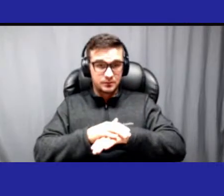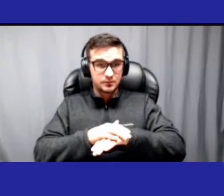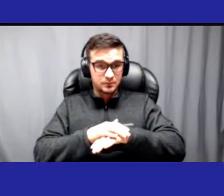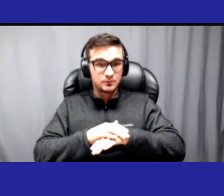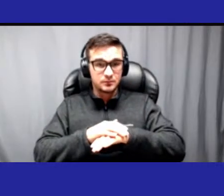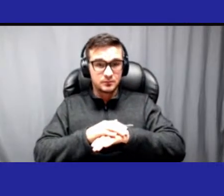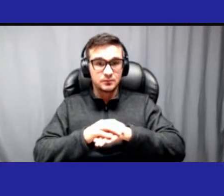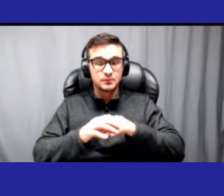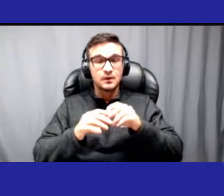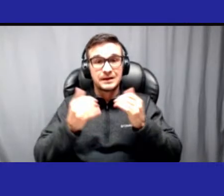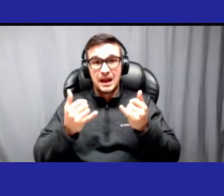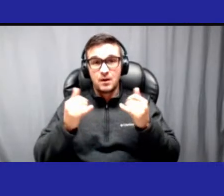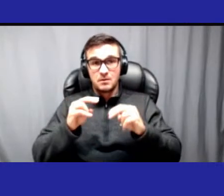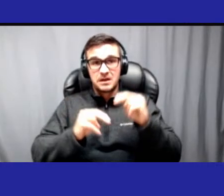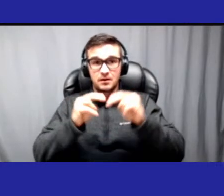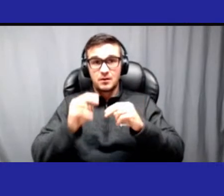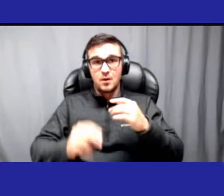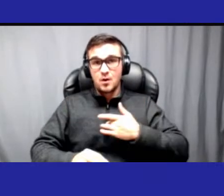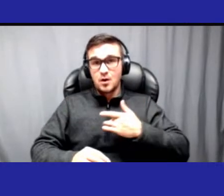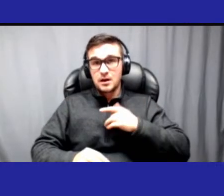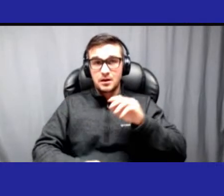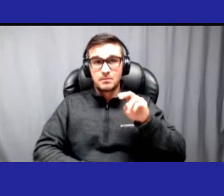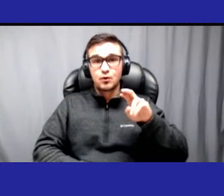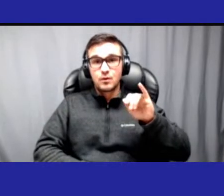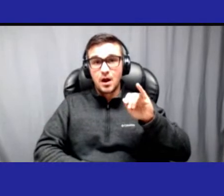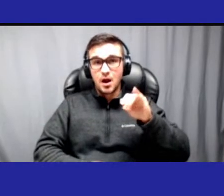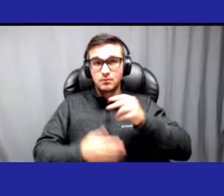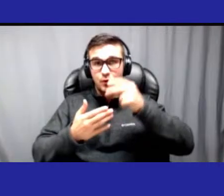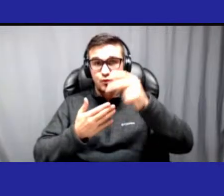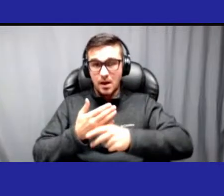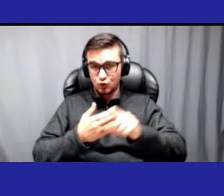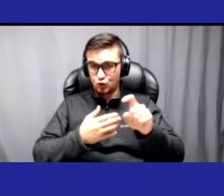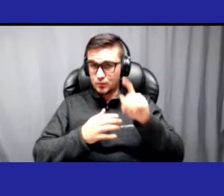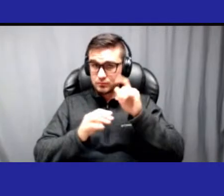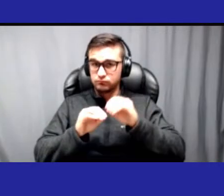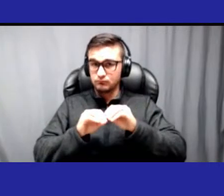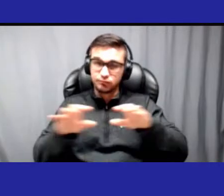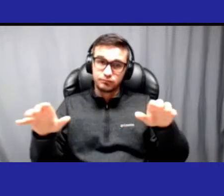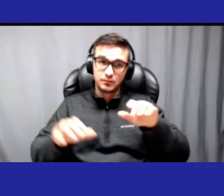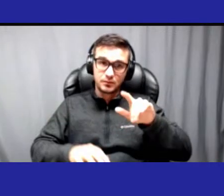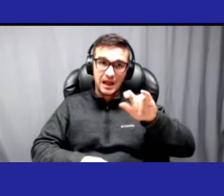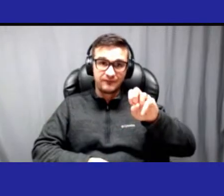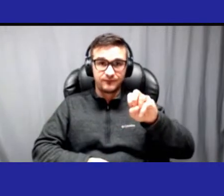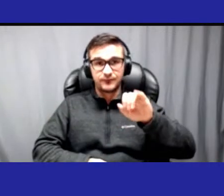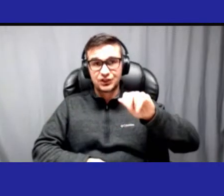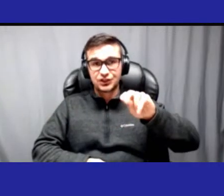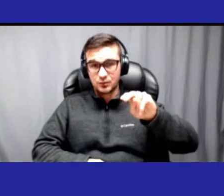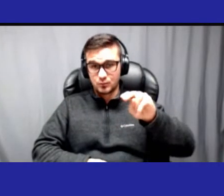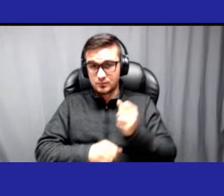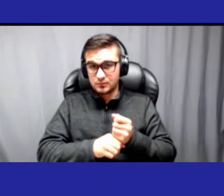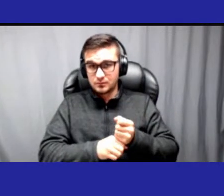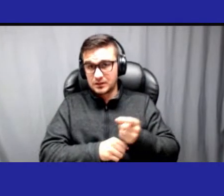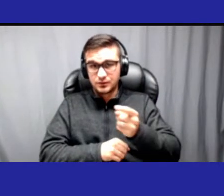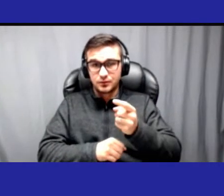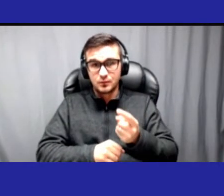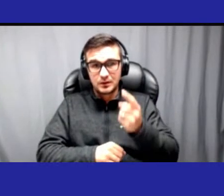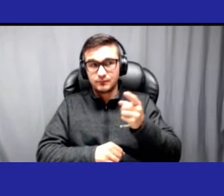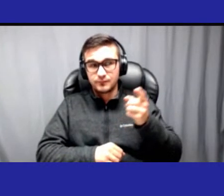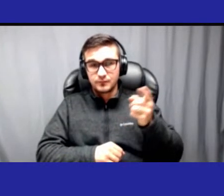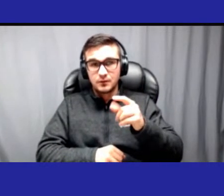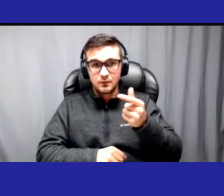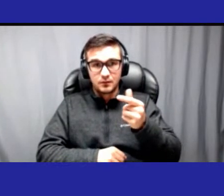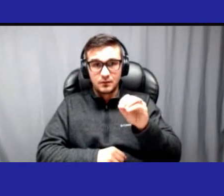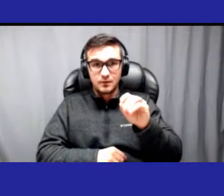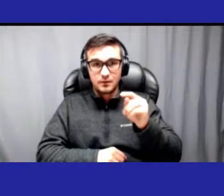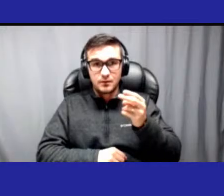a cardiac MRI program, which should go live in January of next year at one of our Gotham outpatient sites.